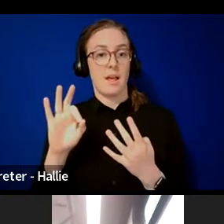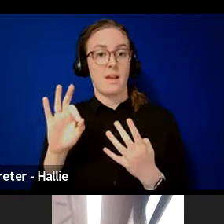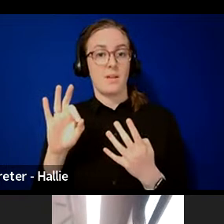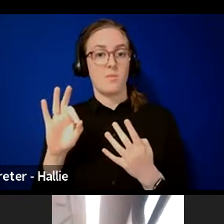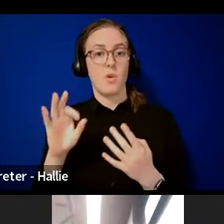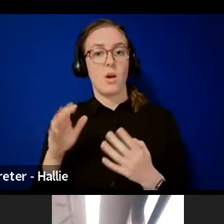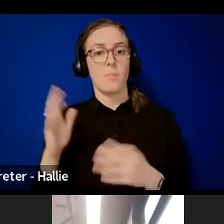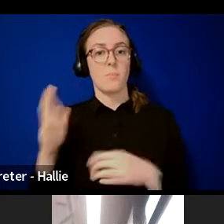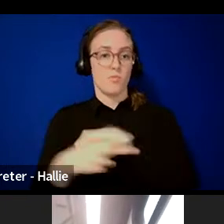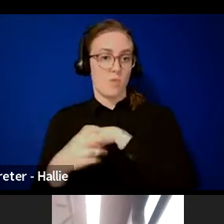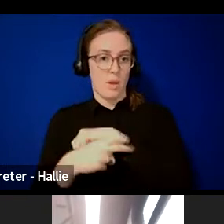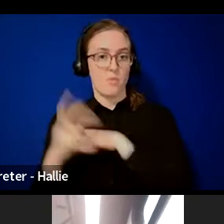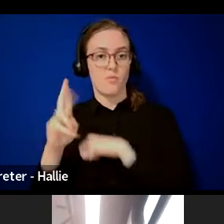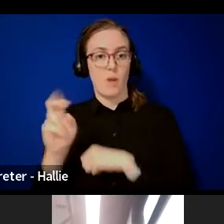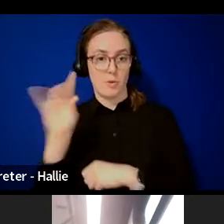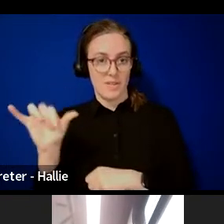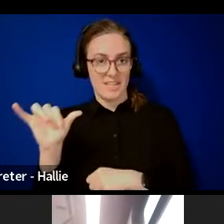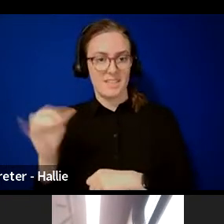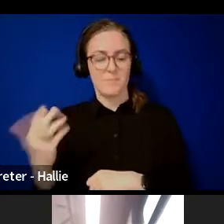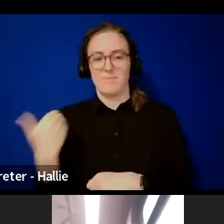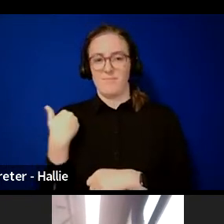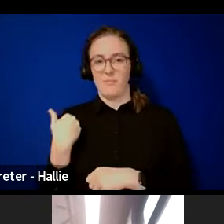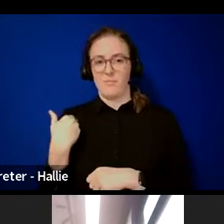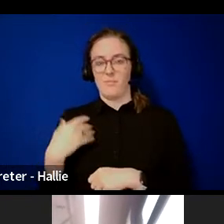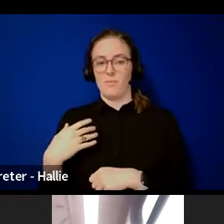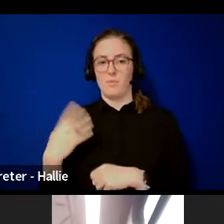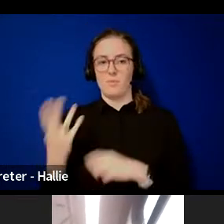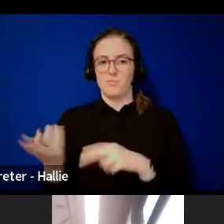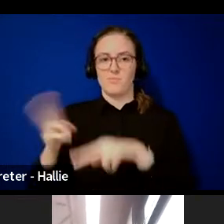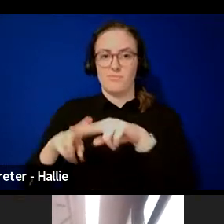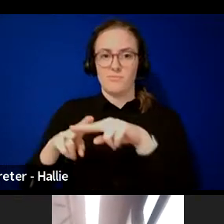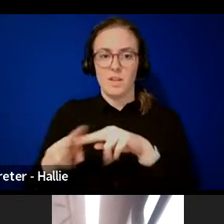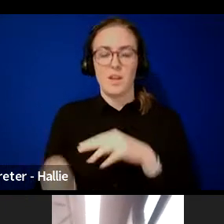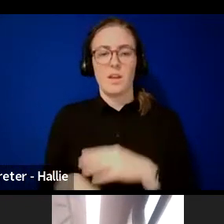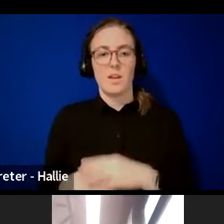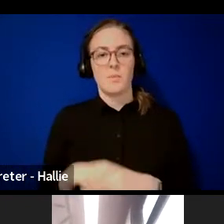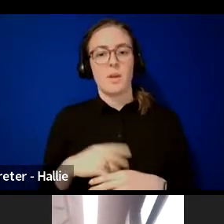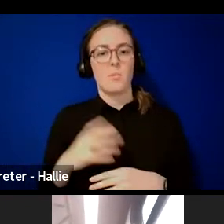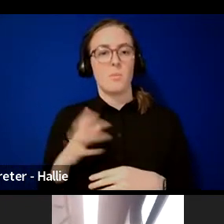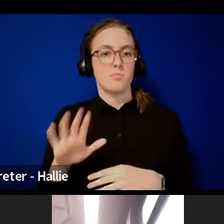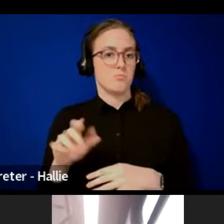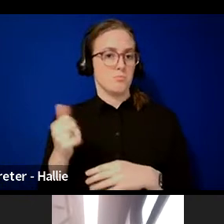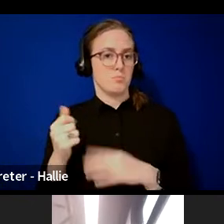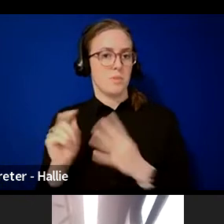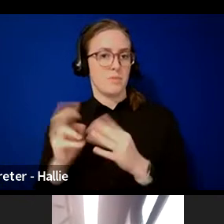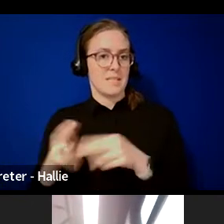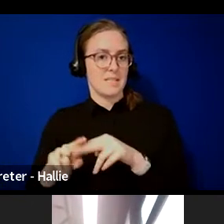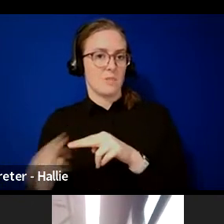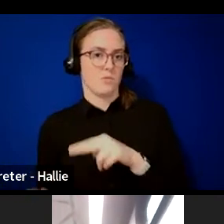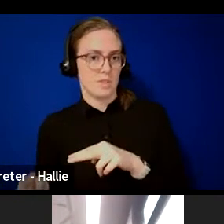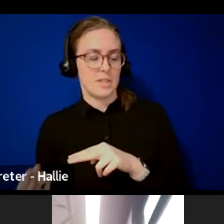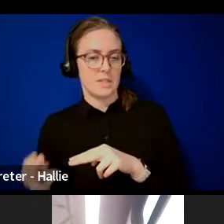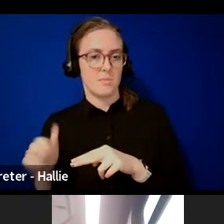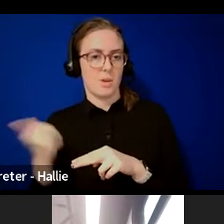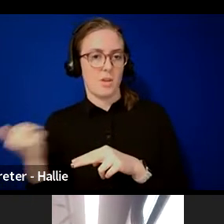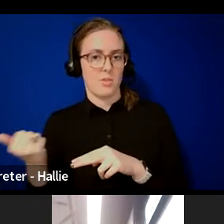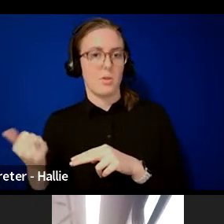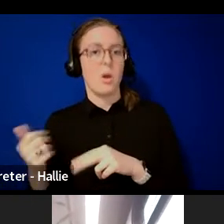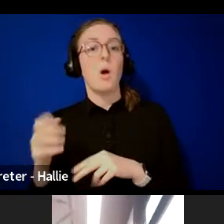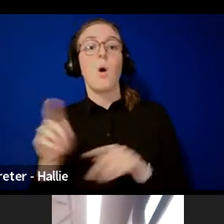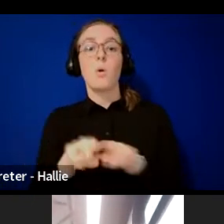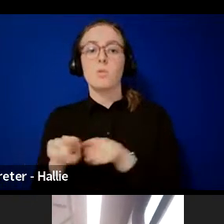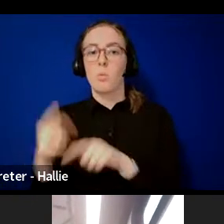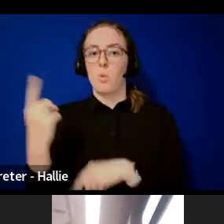increase. 4 ADWs, that's a 50% decrease from last month. We only had 1 burglary, which is also